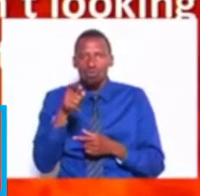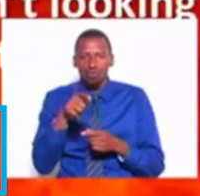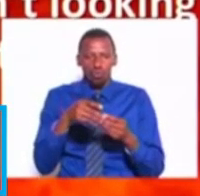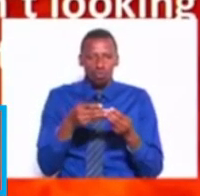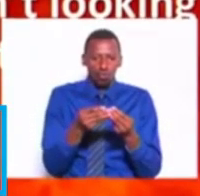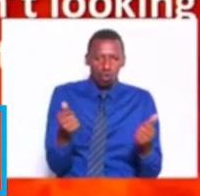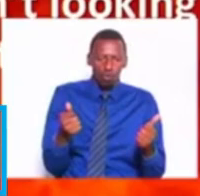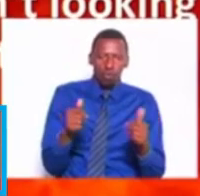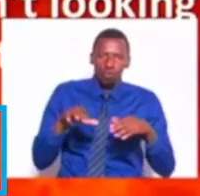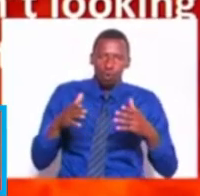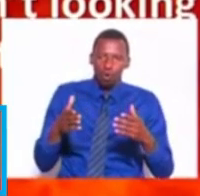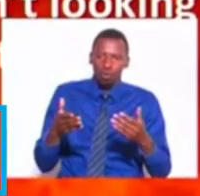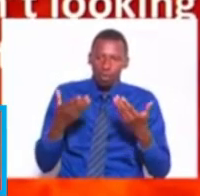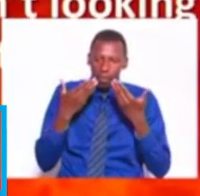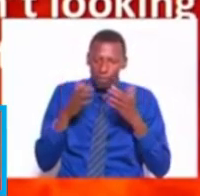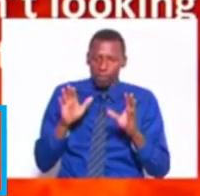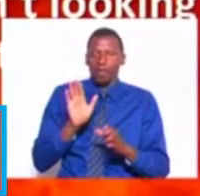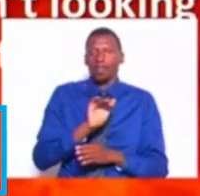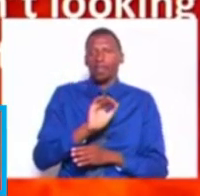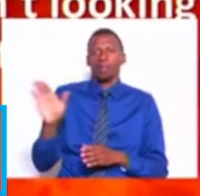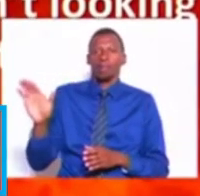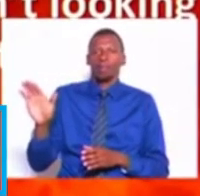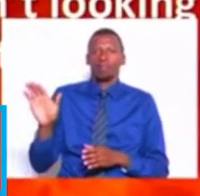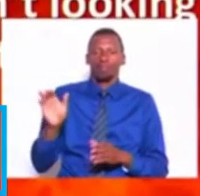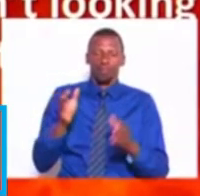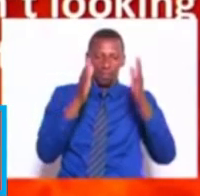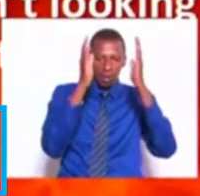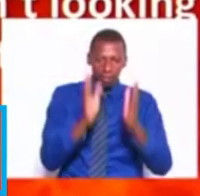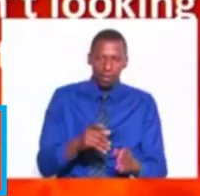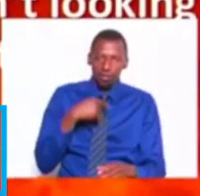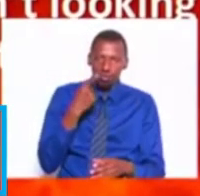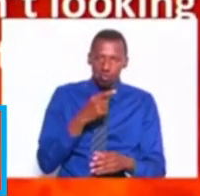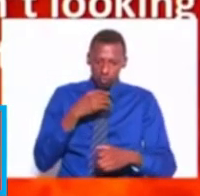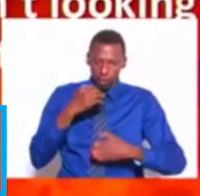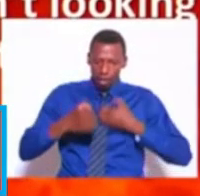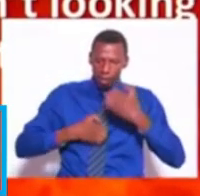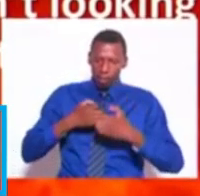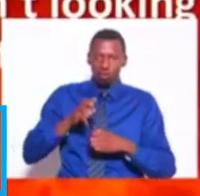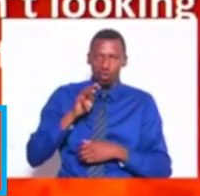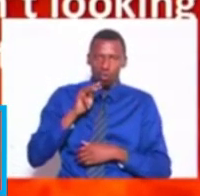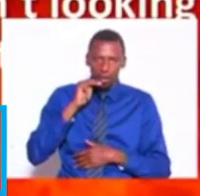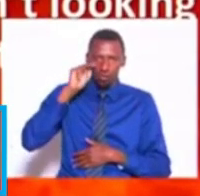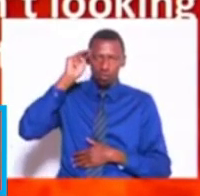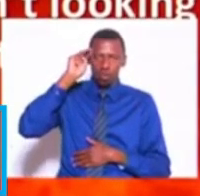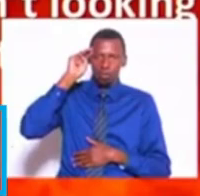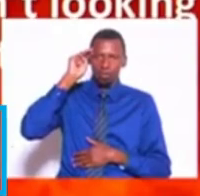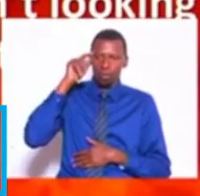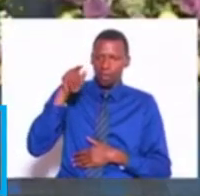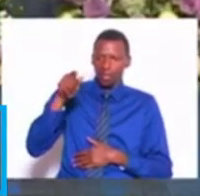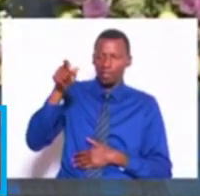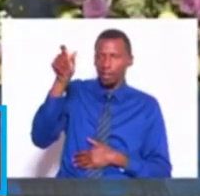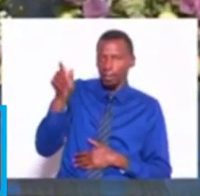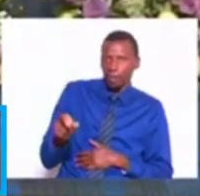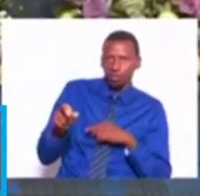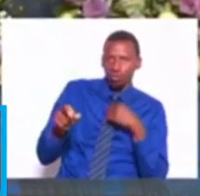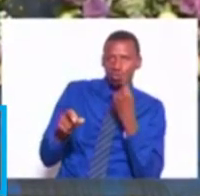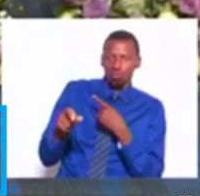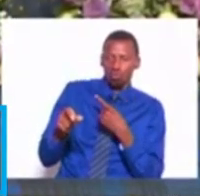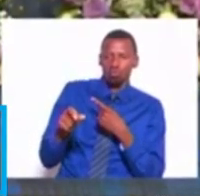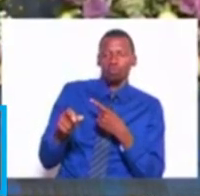or complete them. The person who is emotionally matured is someone who